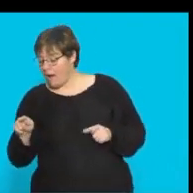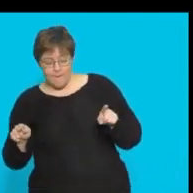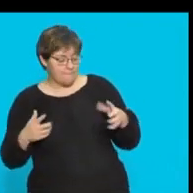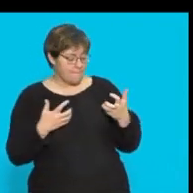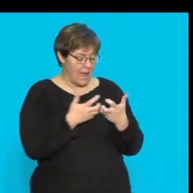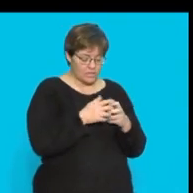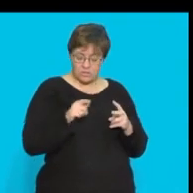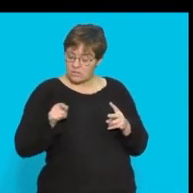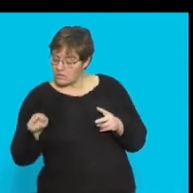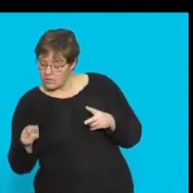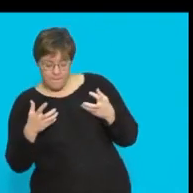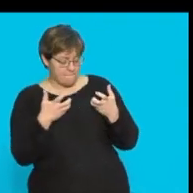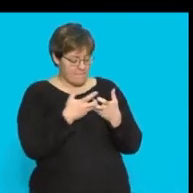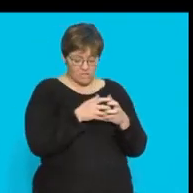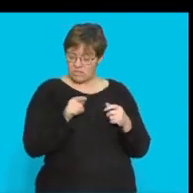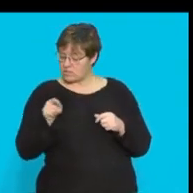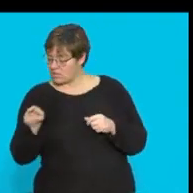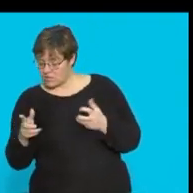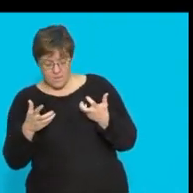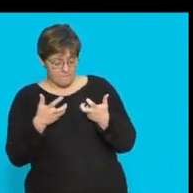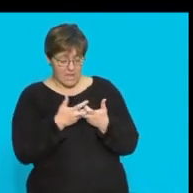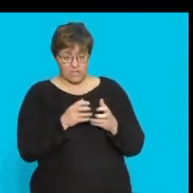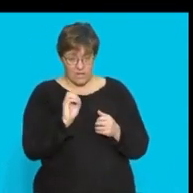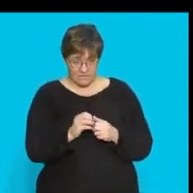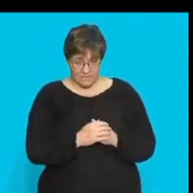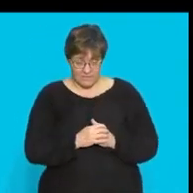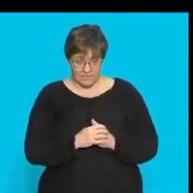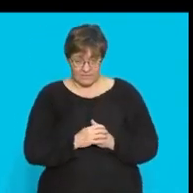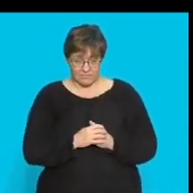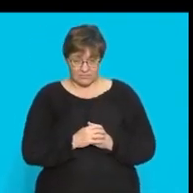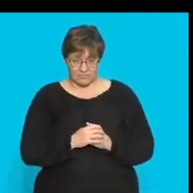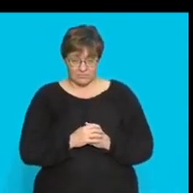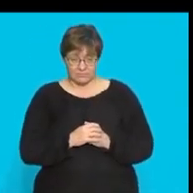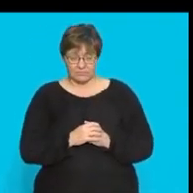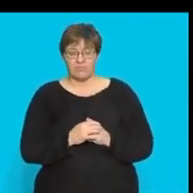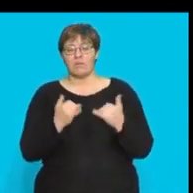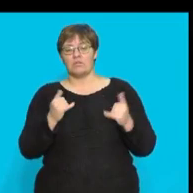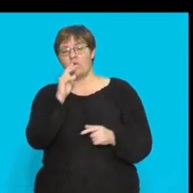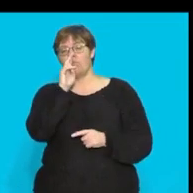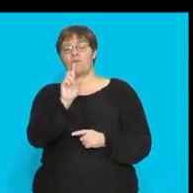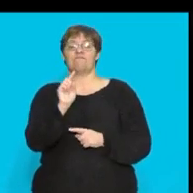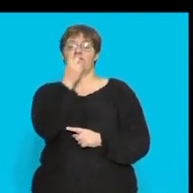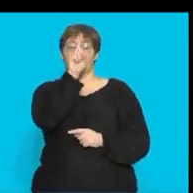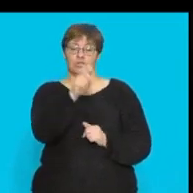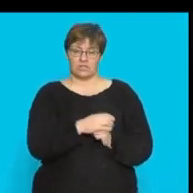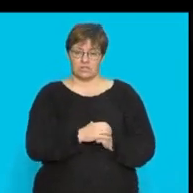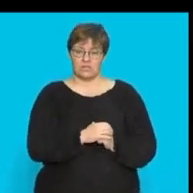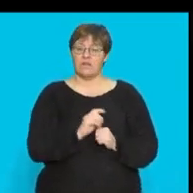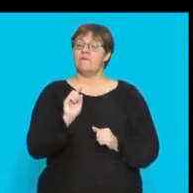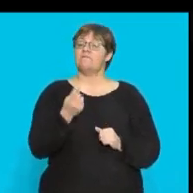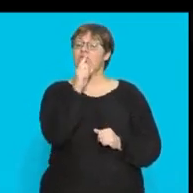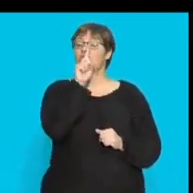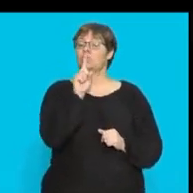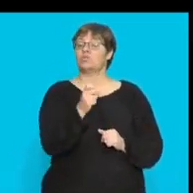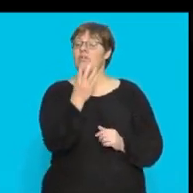from the graph, you have the correct line. Okay, guys, so now we're going to look at the first question. And the first question